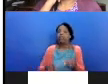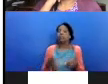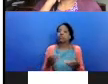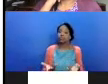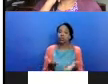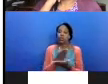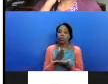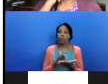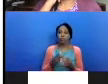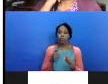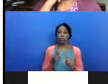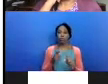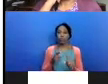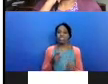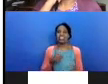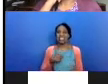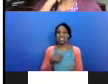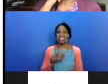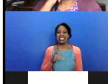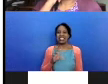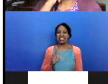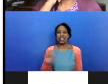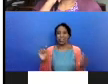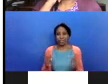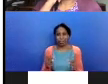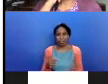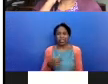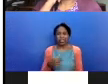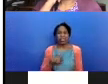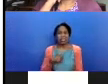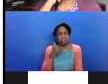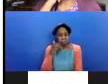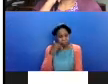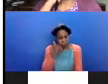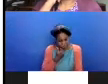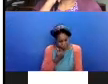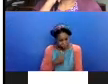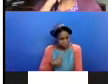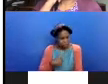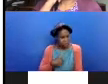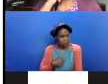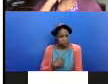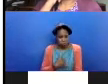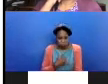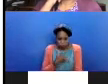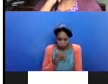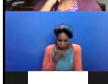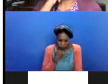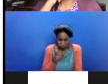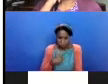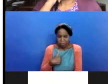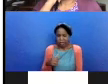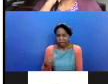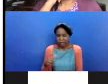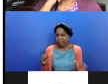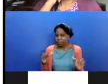about having perpetrated abuse, but also recognize the value of repairing it.